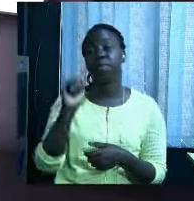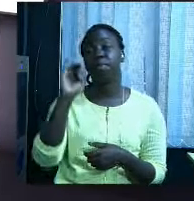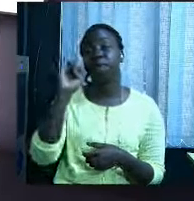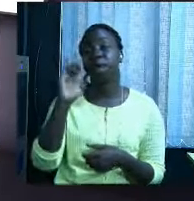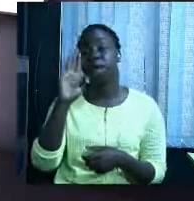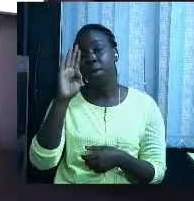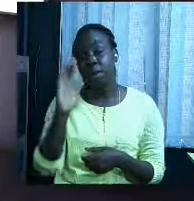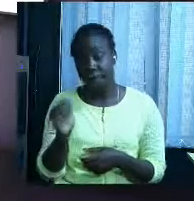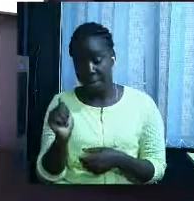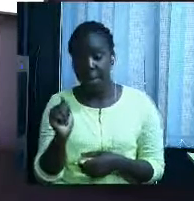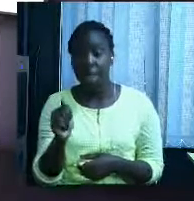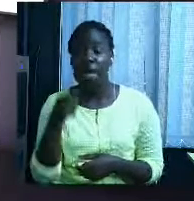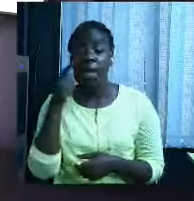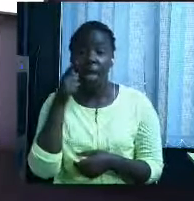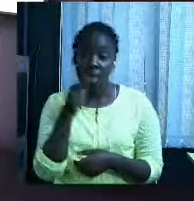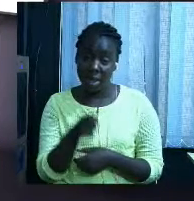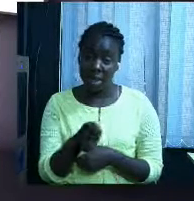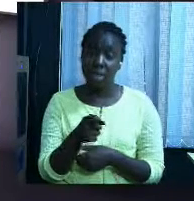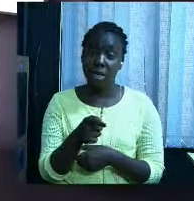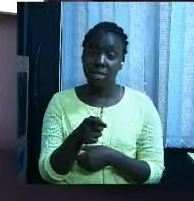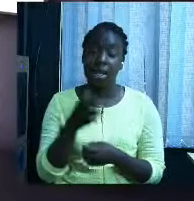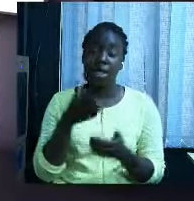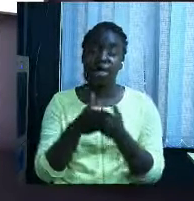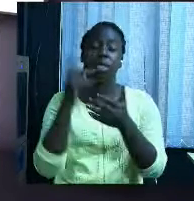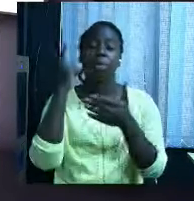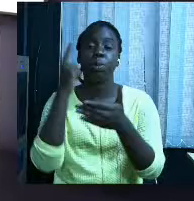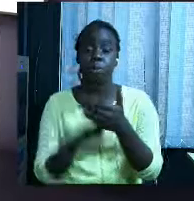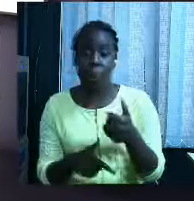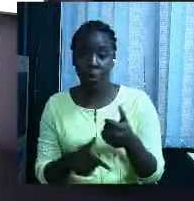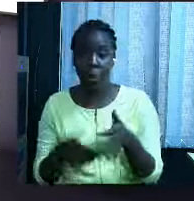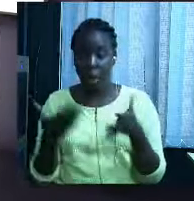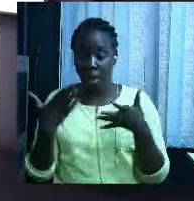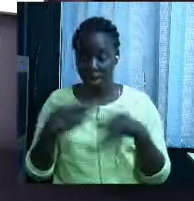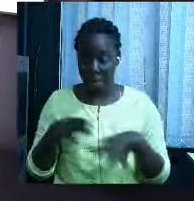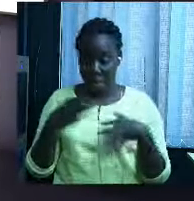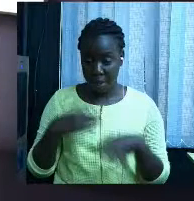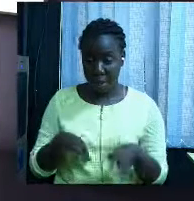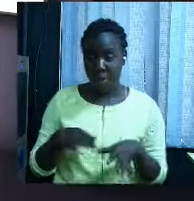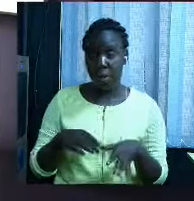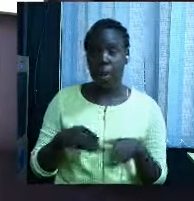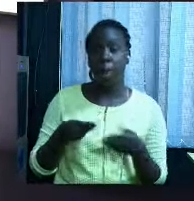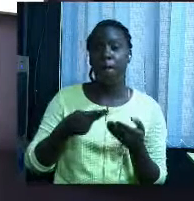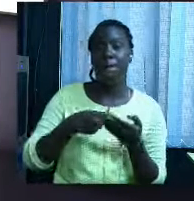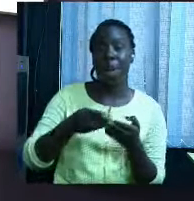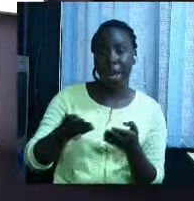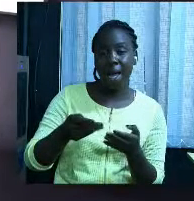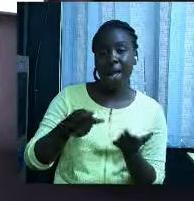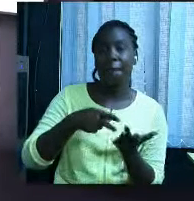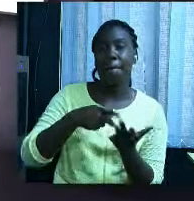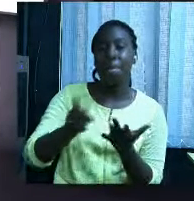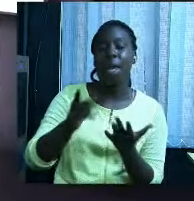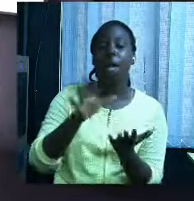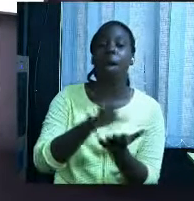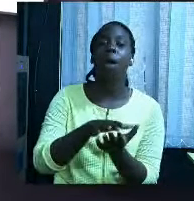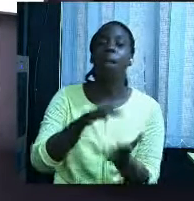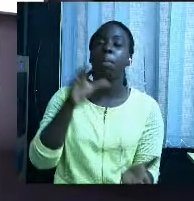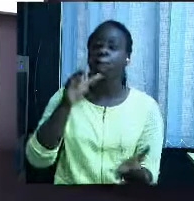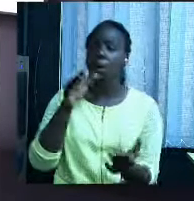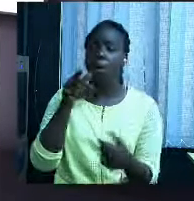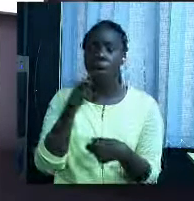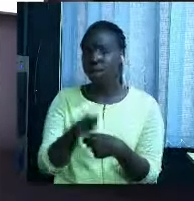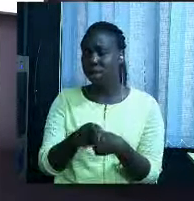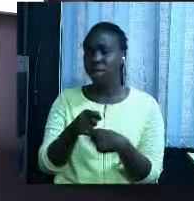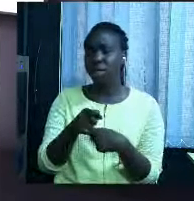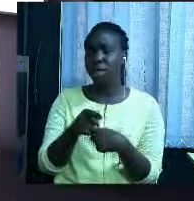to consumers paying the cost of that fiber laying at the county level. How does that speak to USF, and